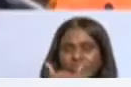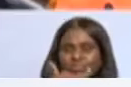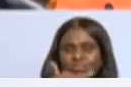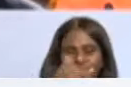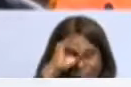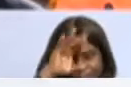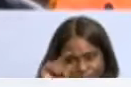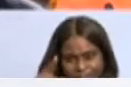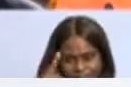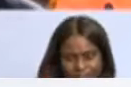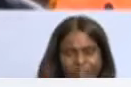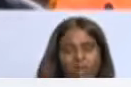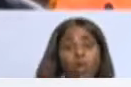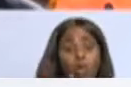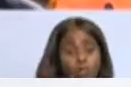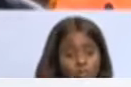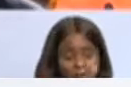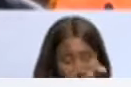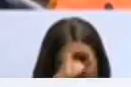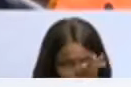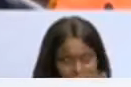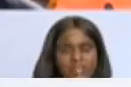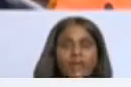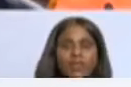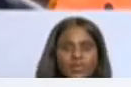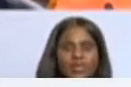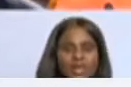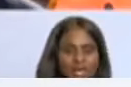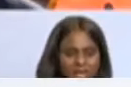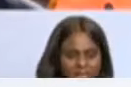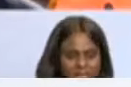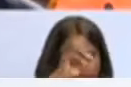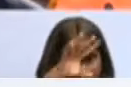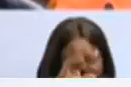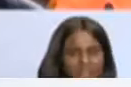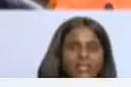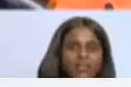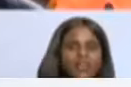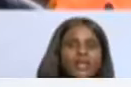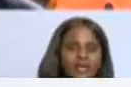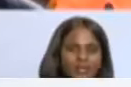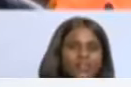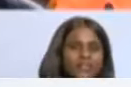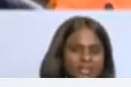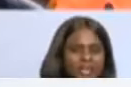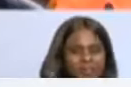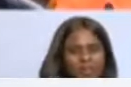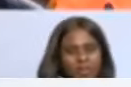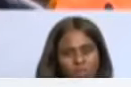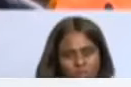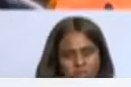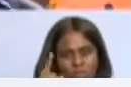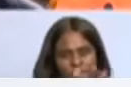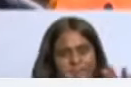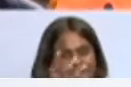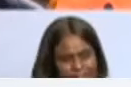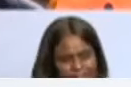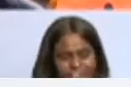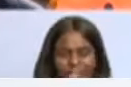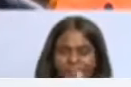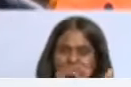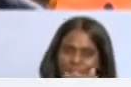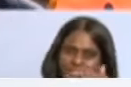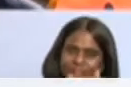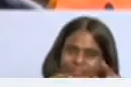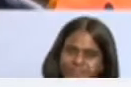we support. Safe mining is what we support. And also capital plus access to